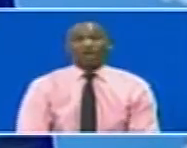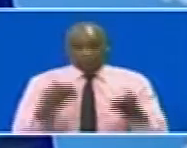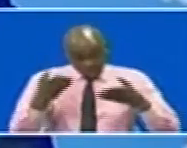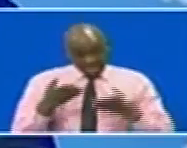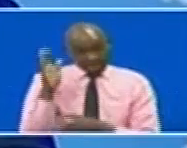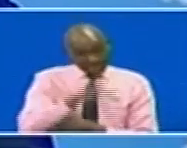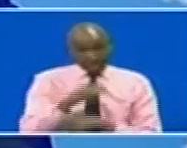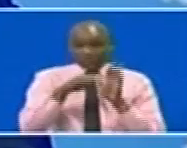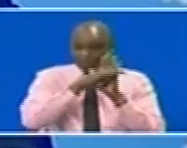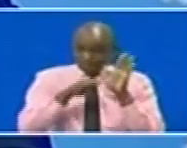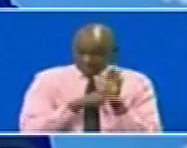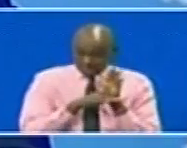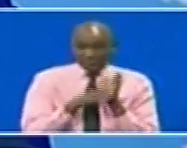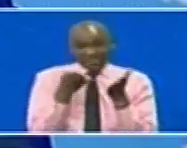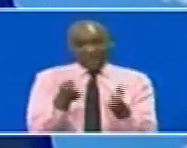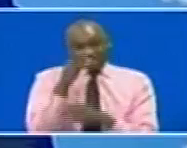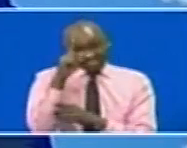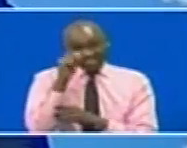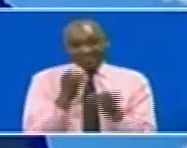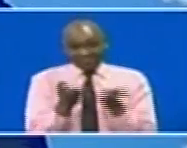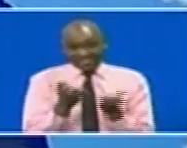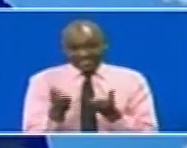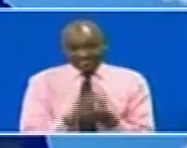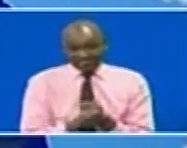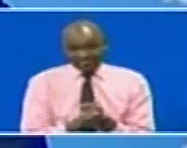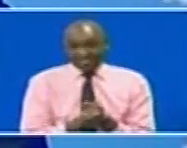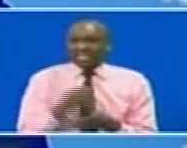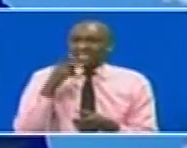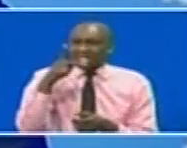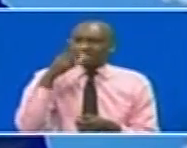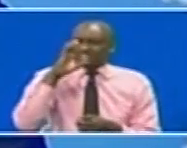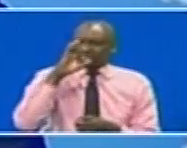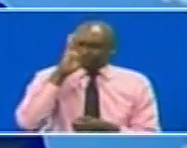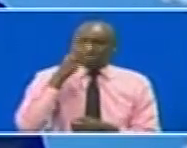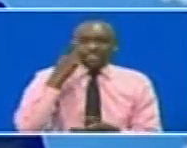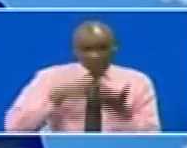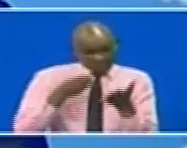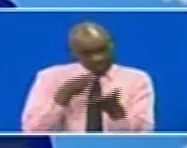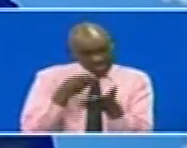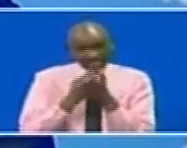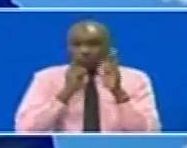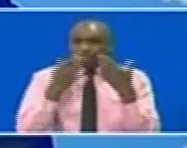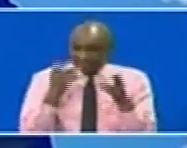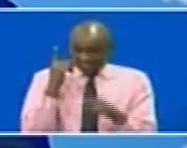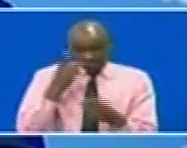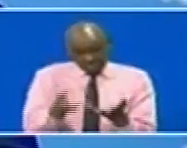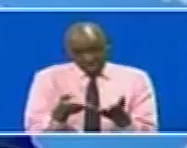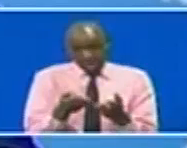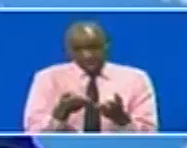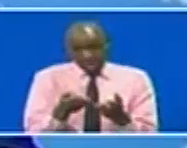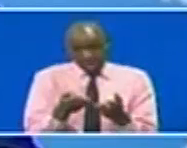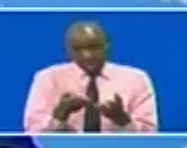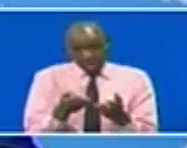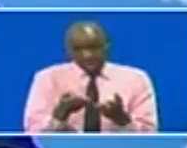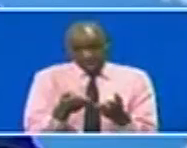Welcome back to the program. This is KTN Business. KCB Group today announced its half-year financial results with a 14% jump in